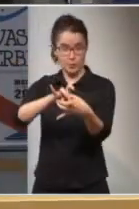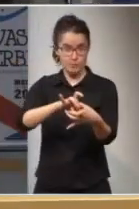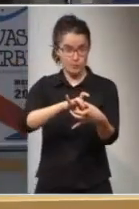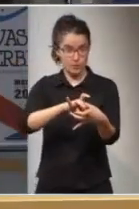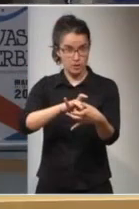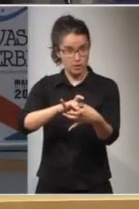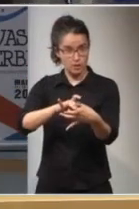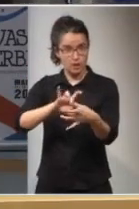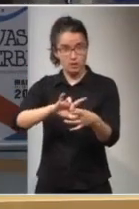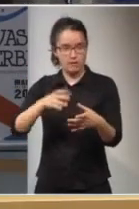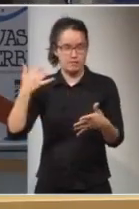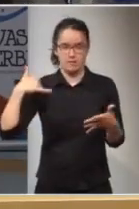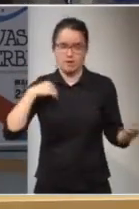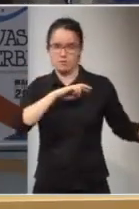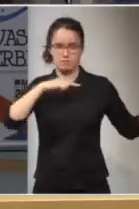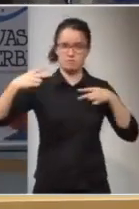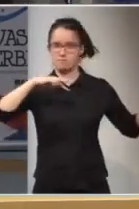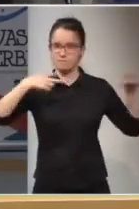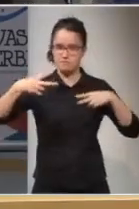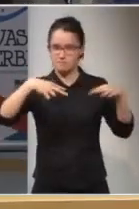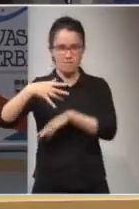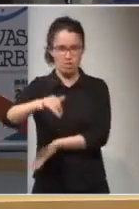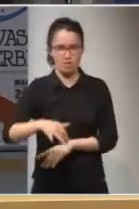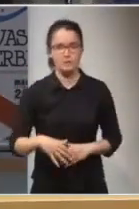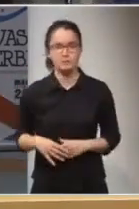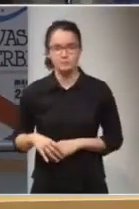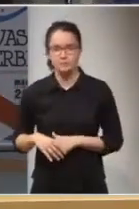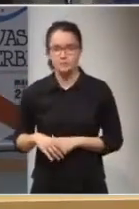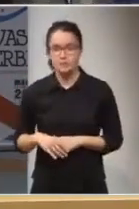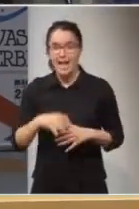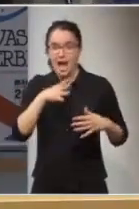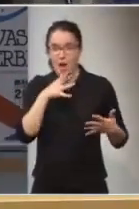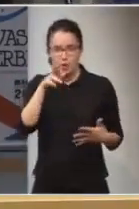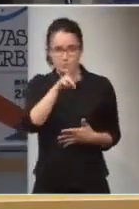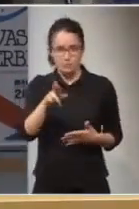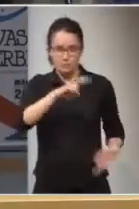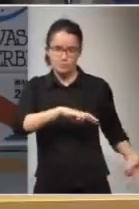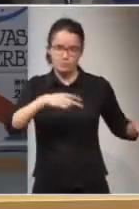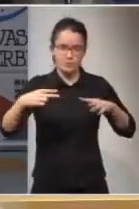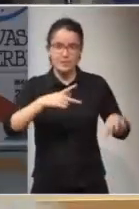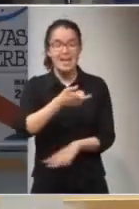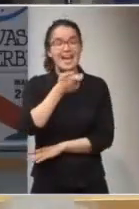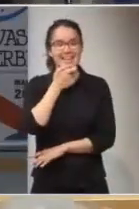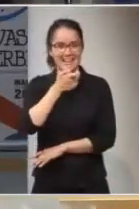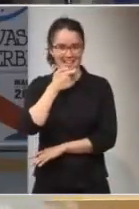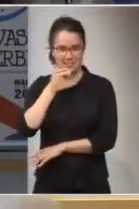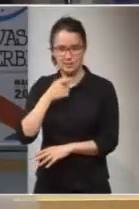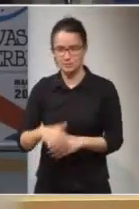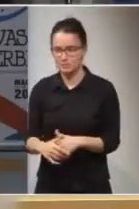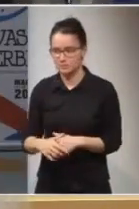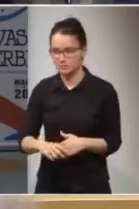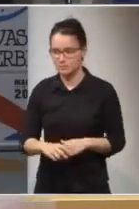AudioUNED y ya recibe la traducción simultánea. Ahora lo explica mi compañero Misha en inglés.